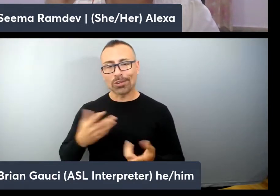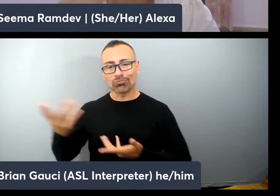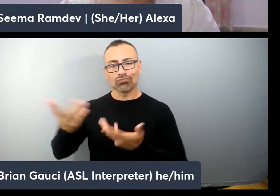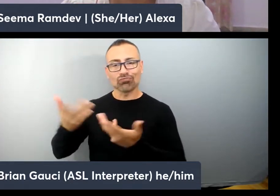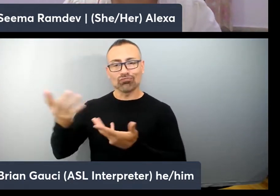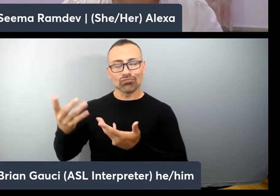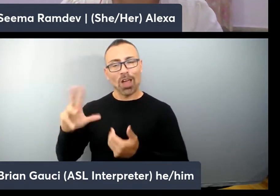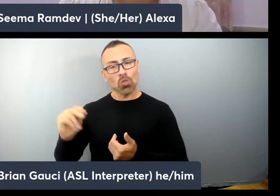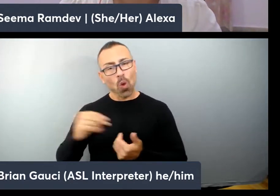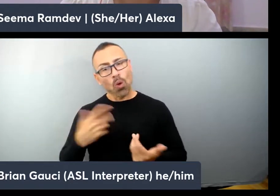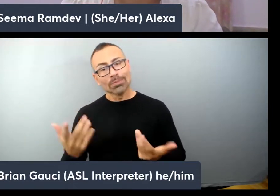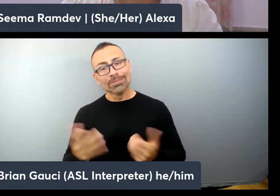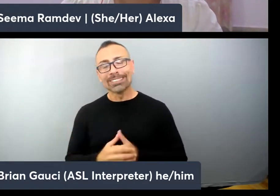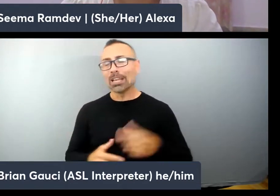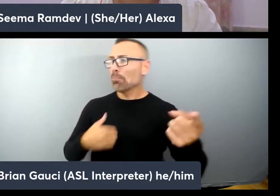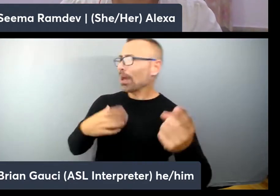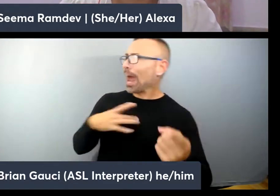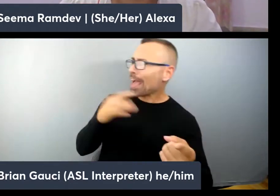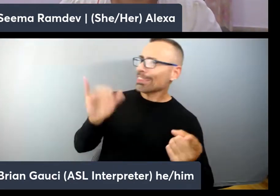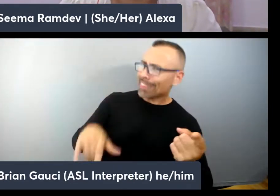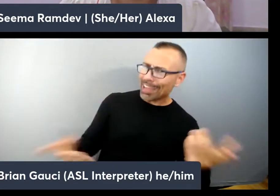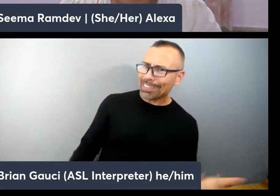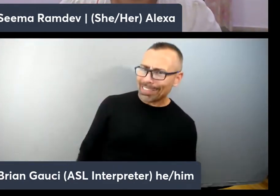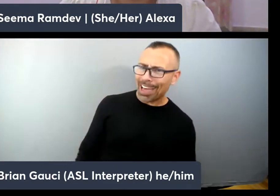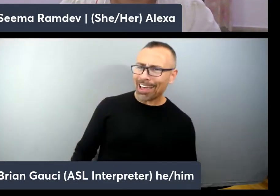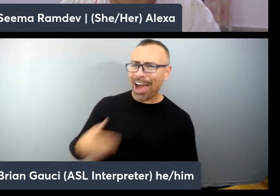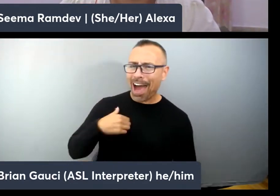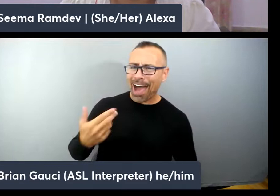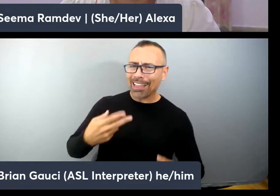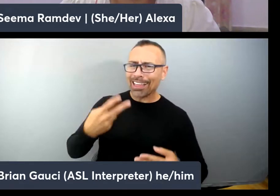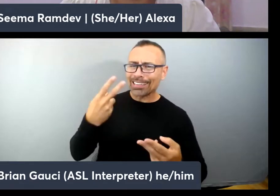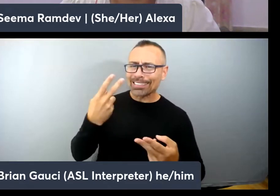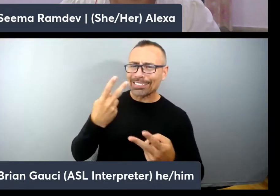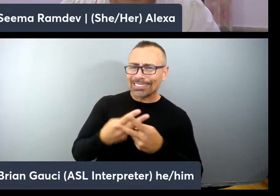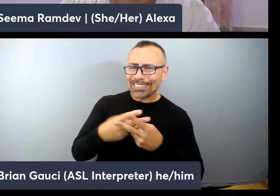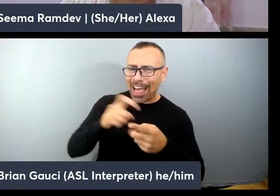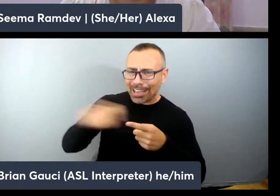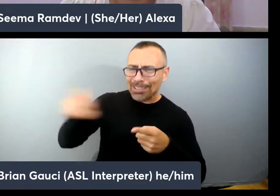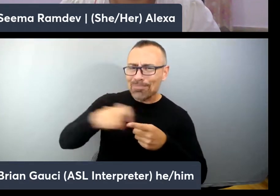Right. emojis all over the place. You mean I don't Well, have to do this by using Feature Store now?